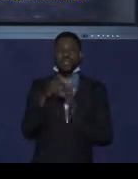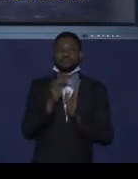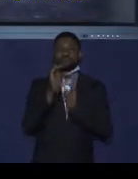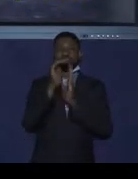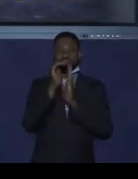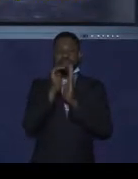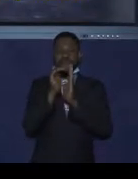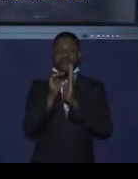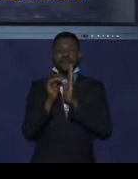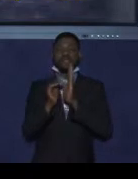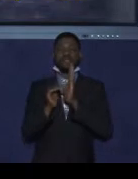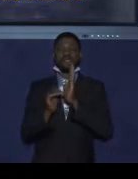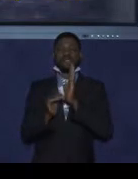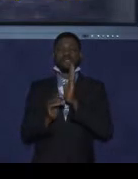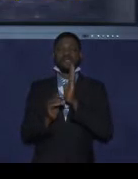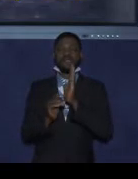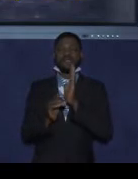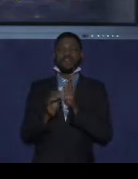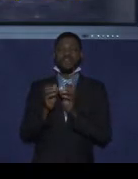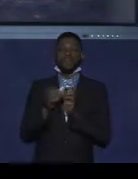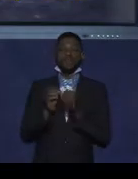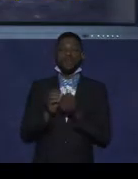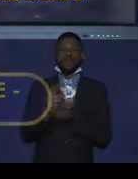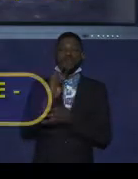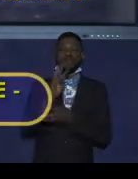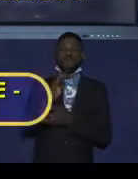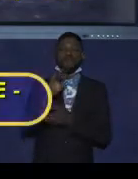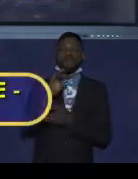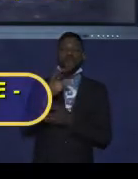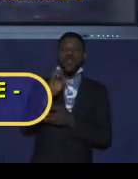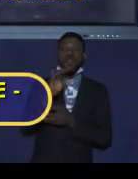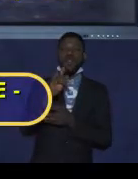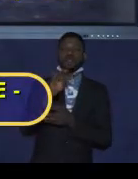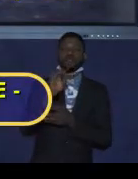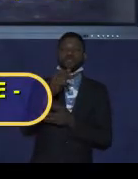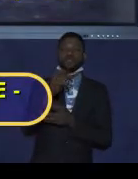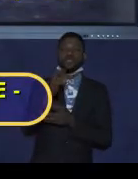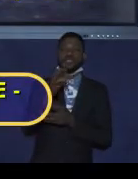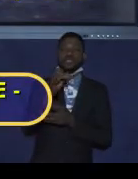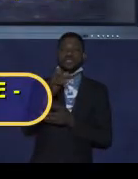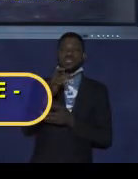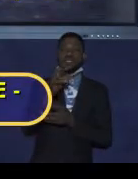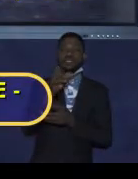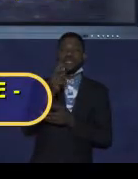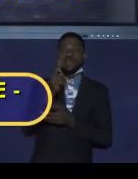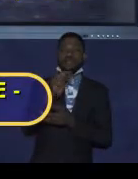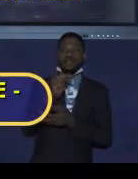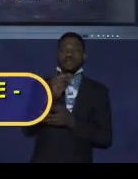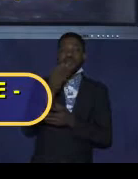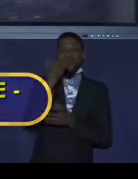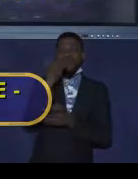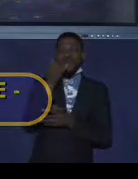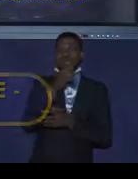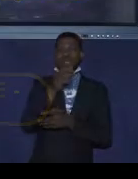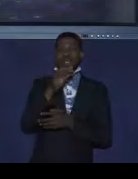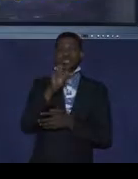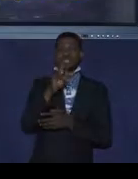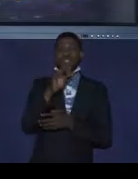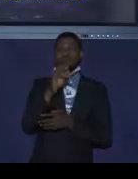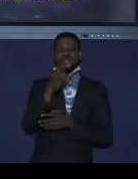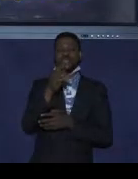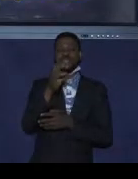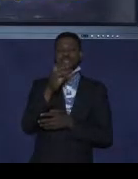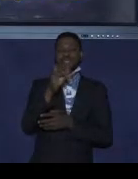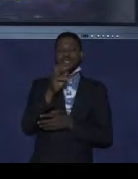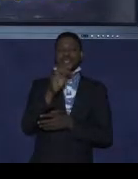alphabetical order. Number 4, octogenarian. Octogenarian. Why a septuagenarian